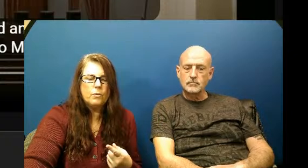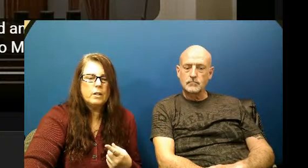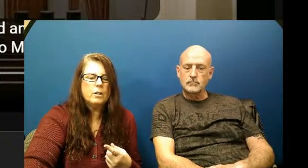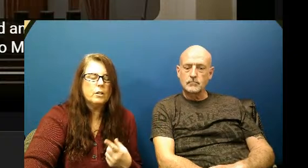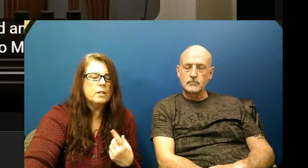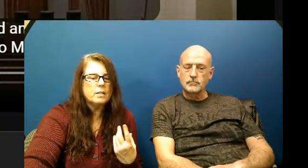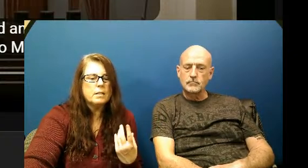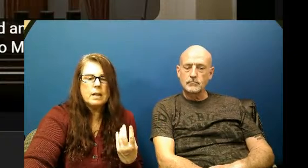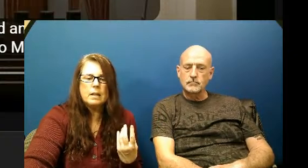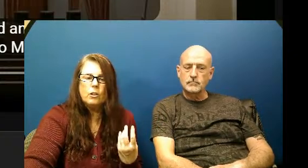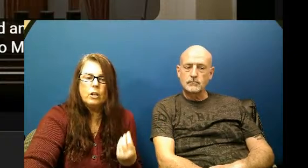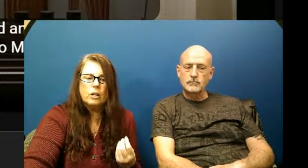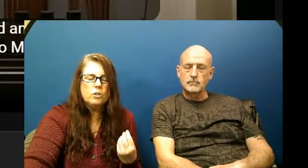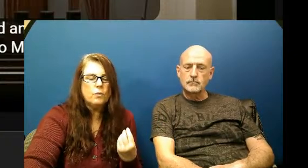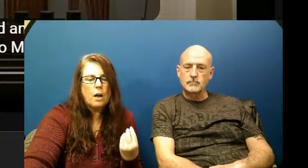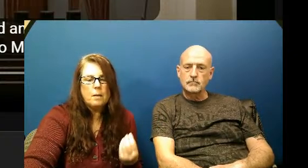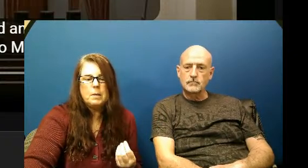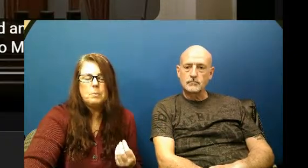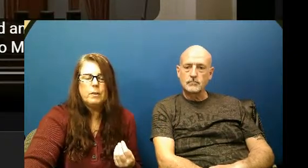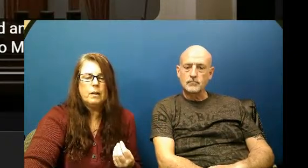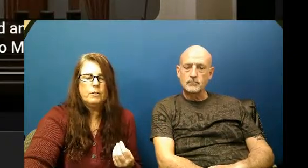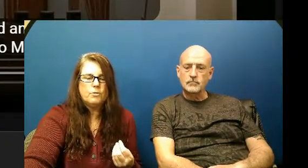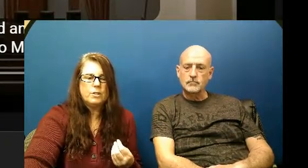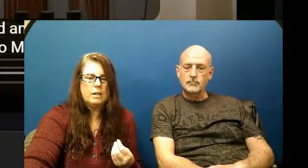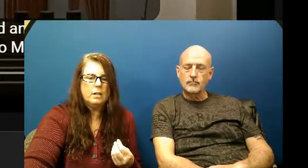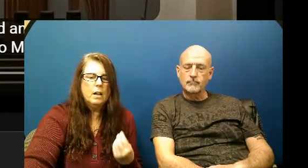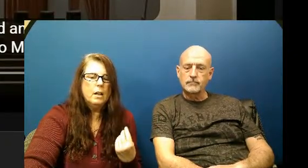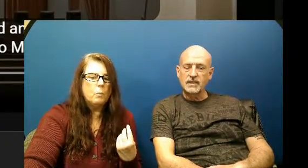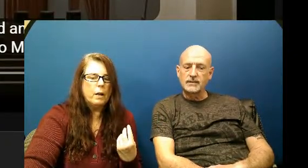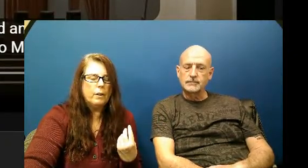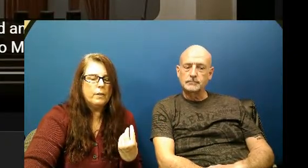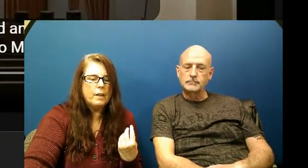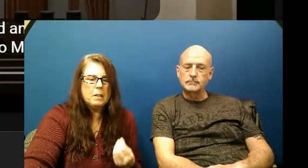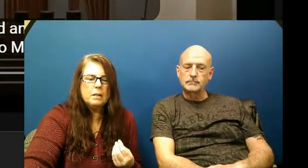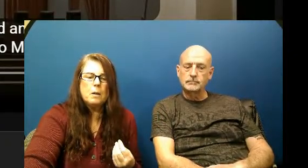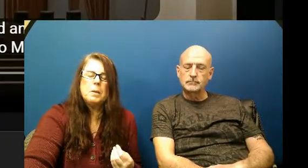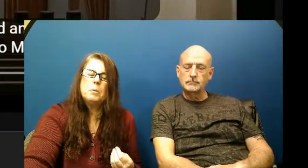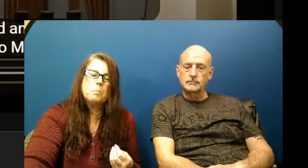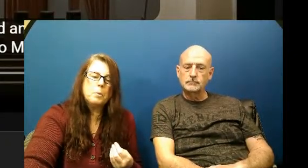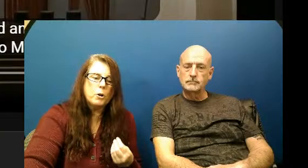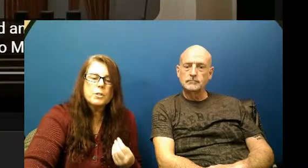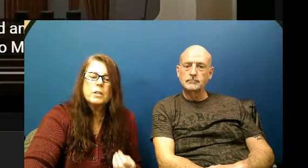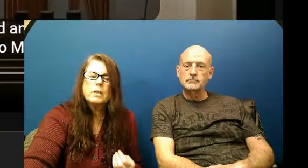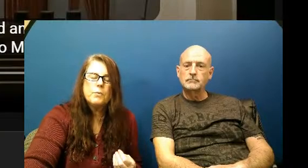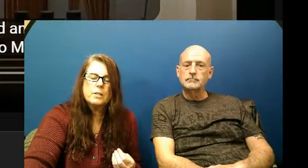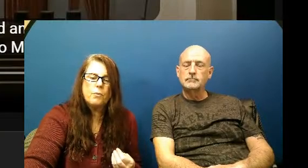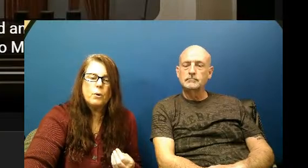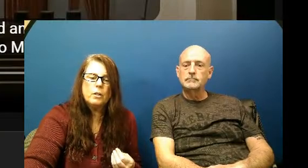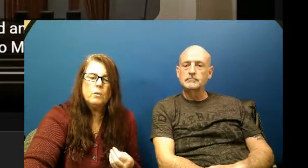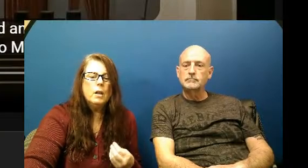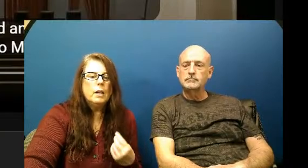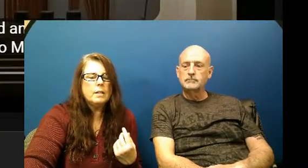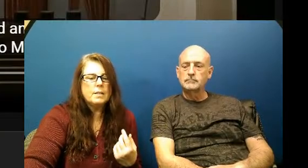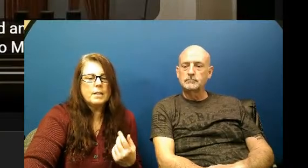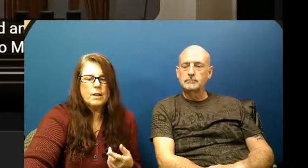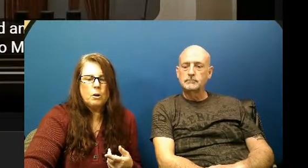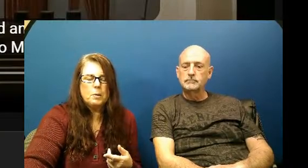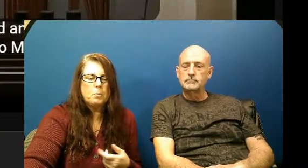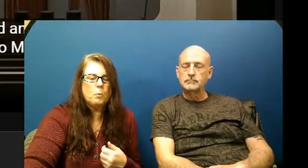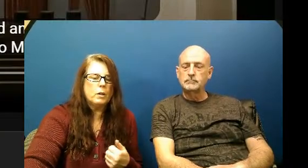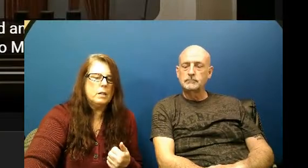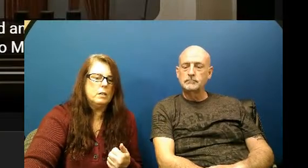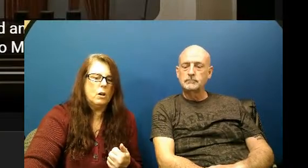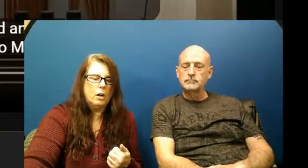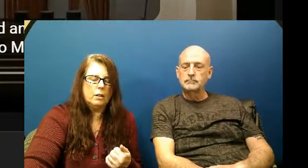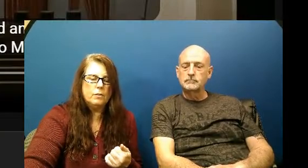David over here. He's saying, look, you've got people that understand. While they may not be able to personally fix it for you, he says there are